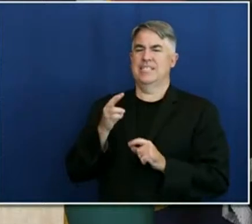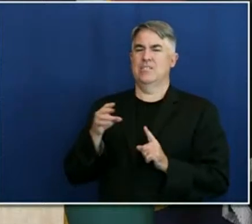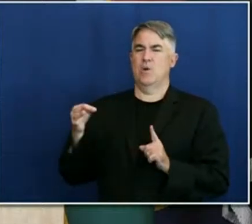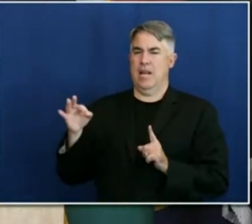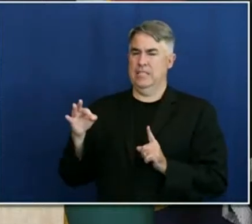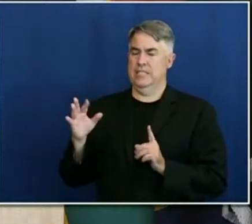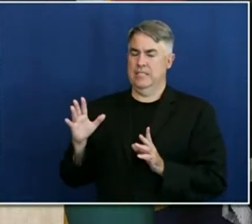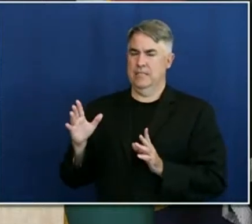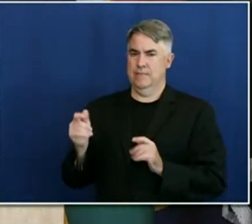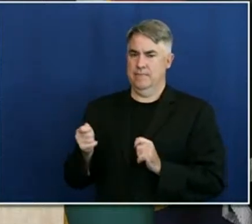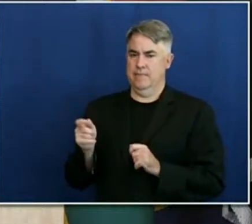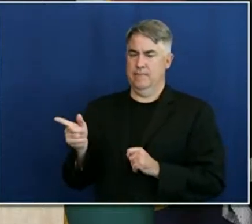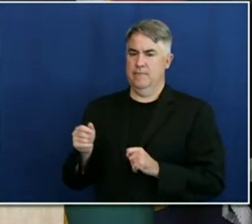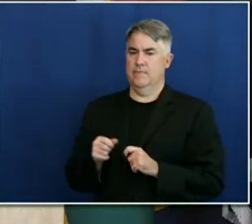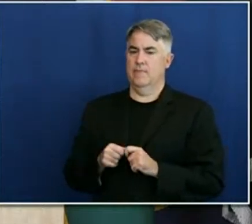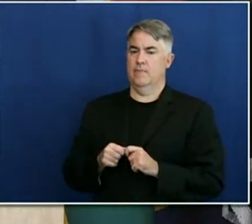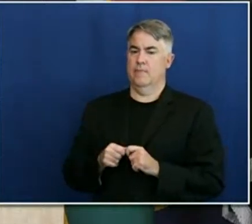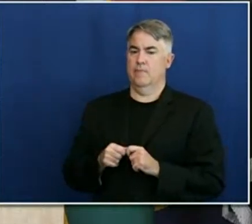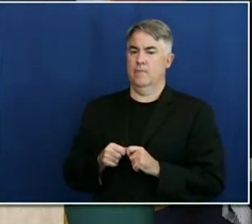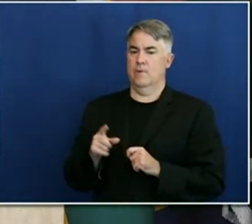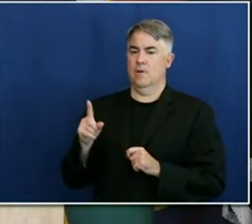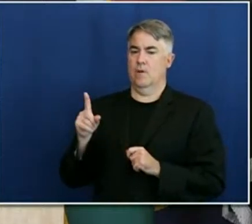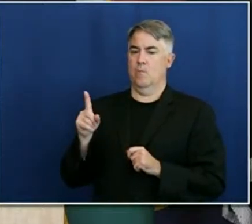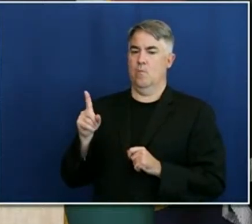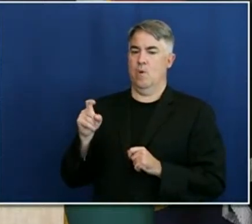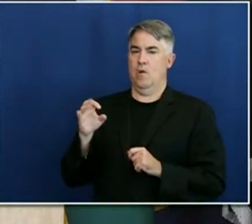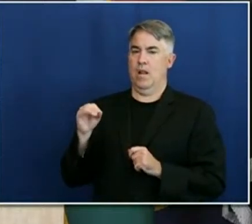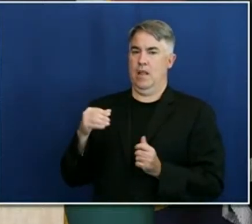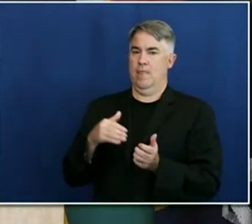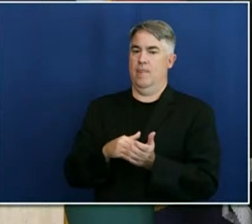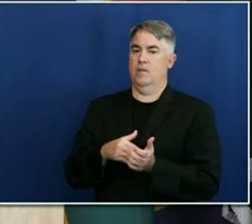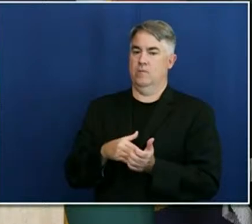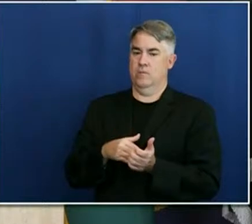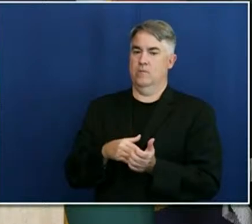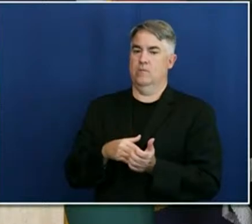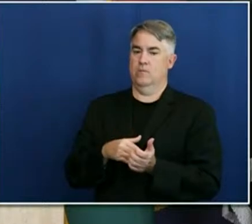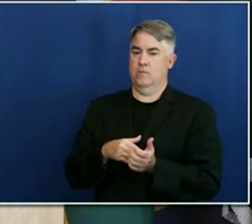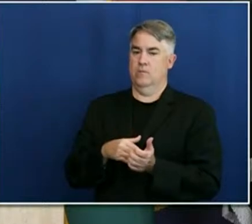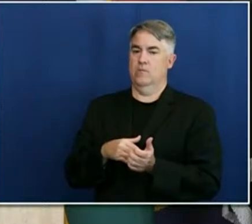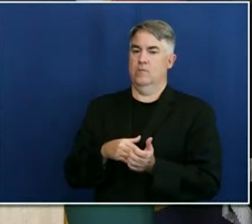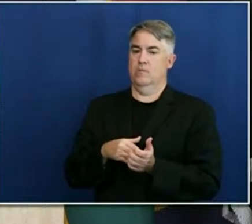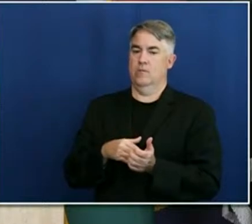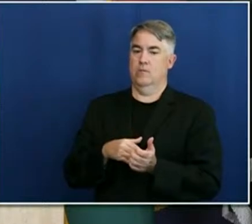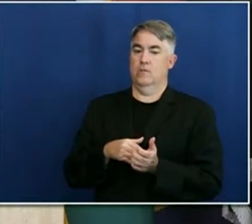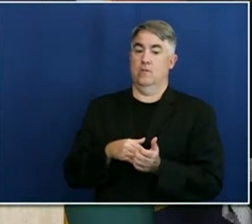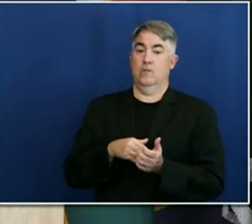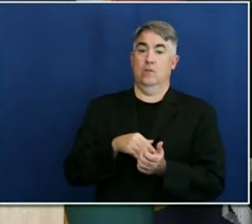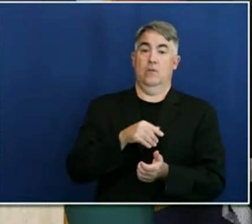almost 190,000 individuals, and the total vaccinated is